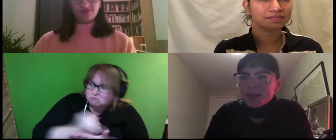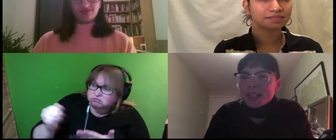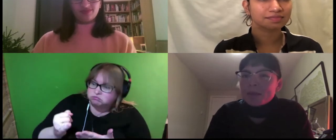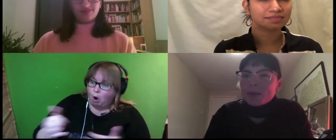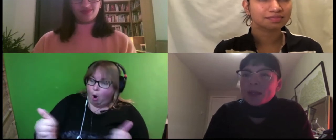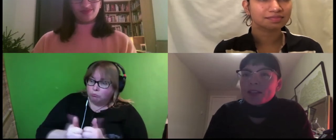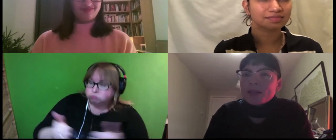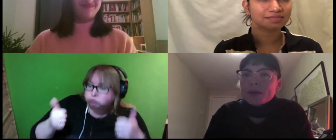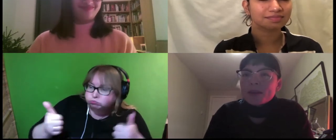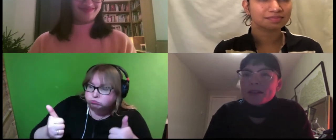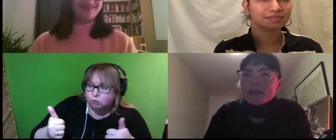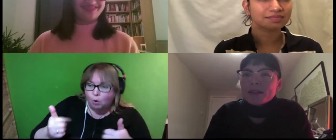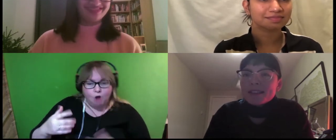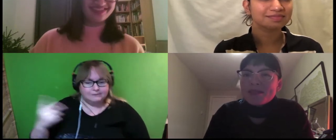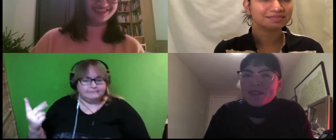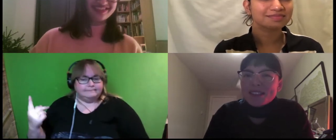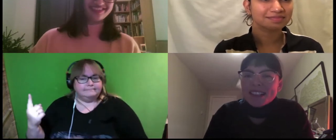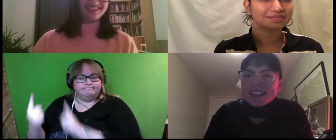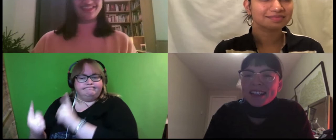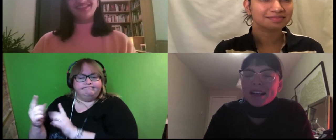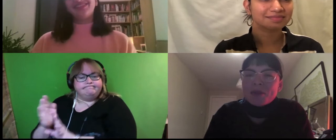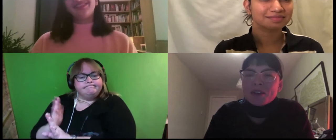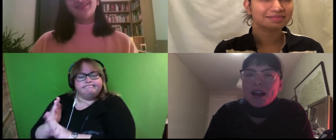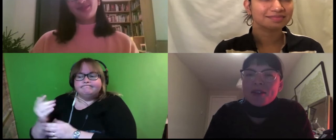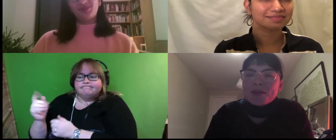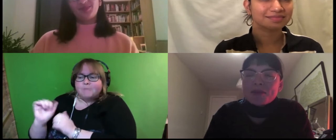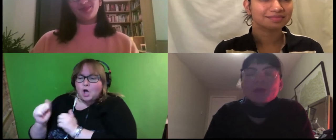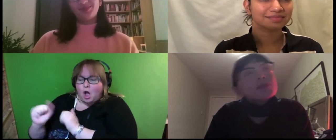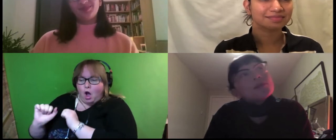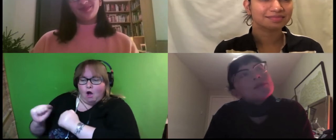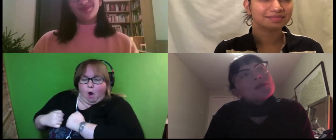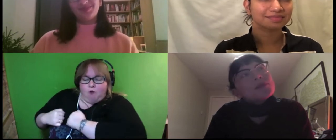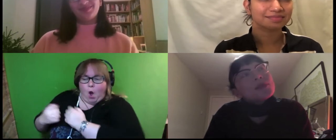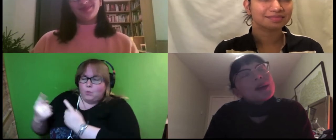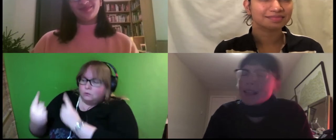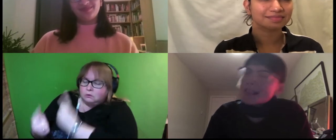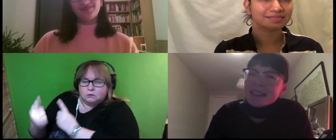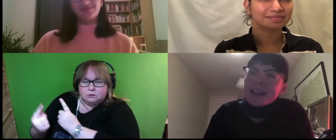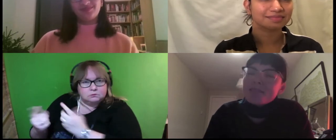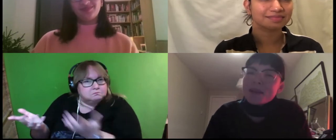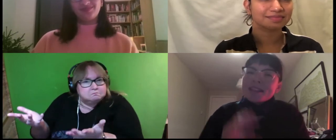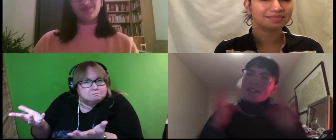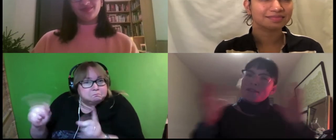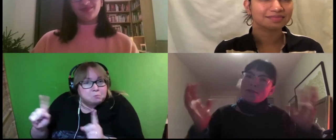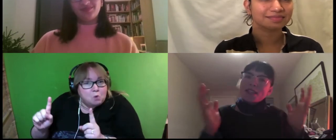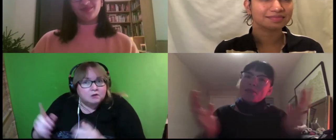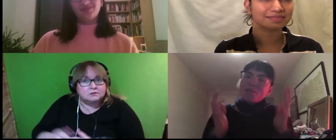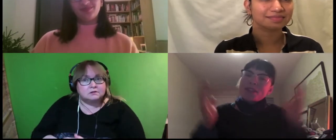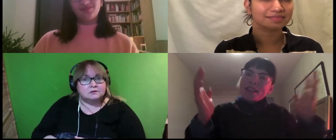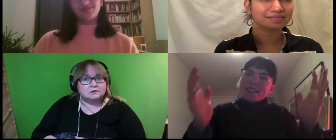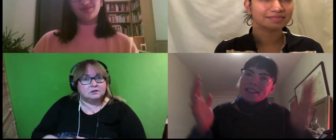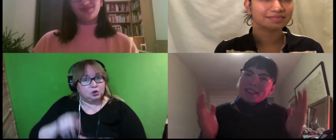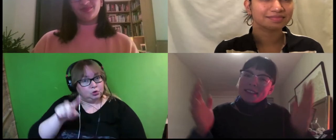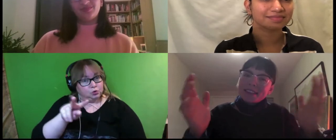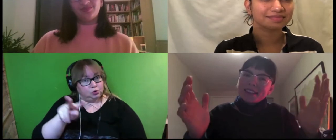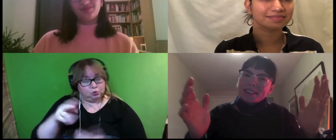want to keep between you as well as a way of checking in. Wonder how, is this kind of basically the first time you've